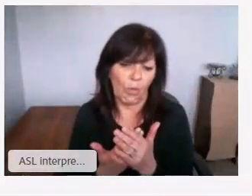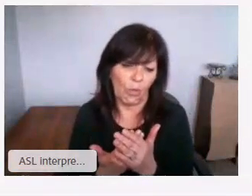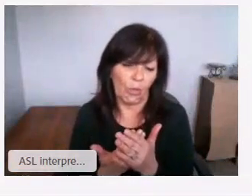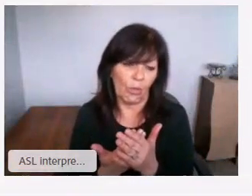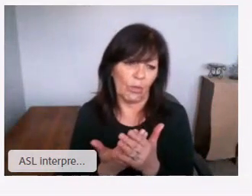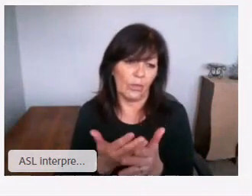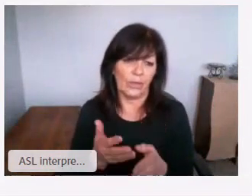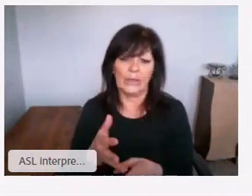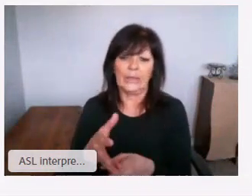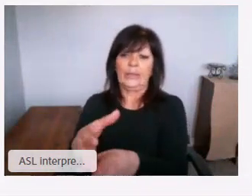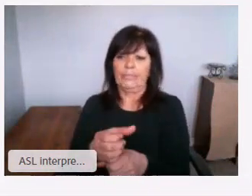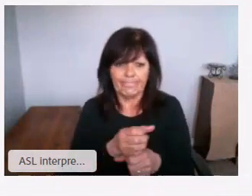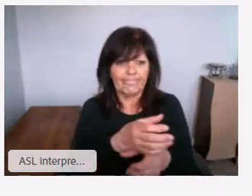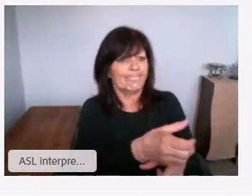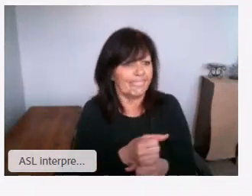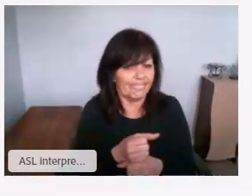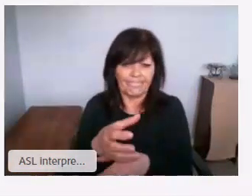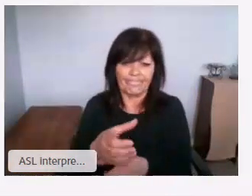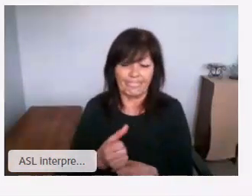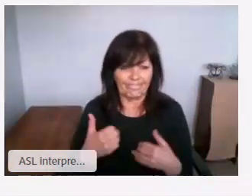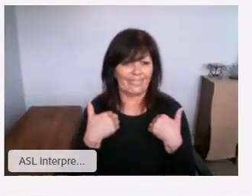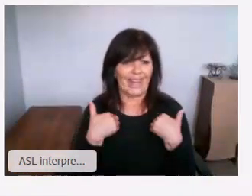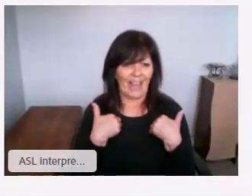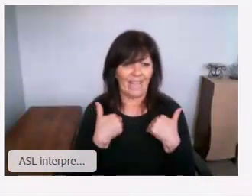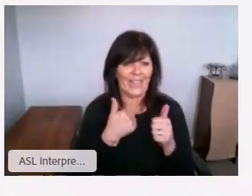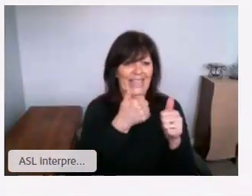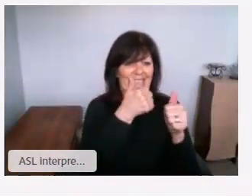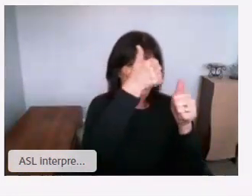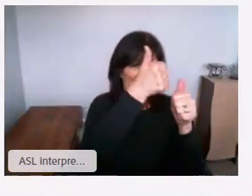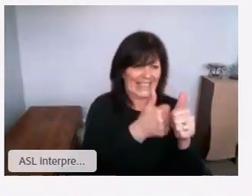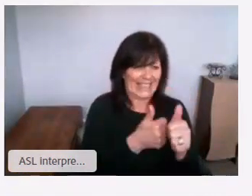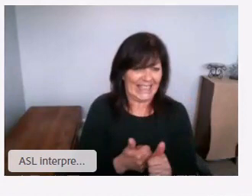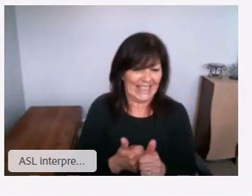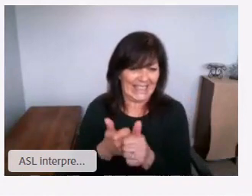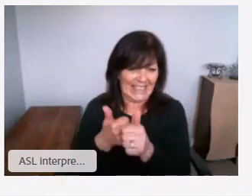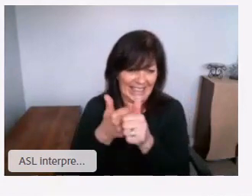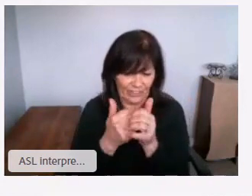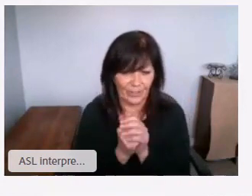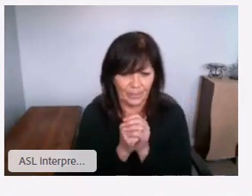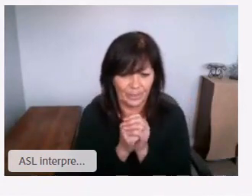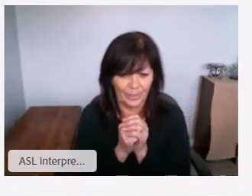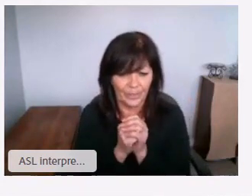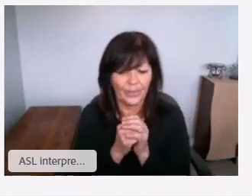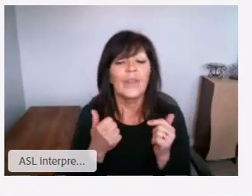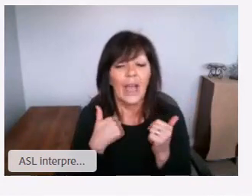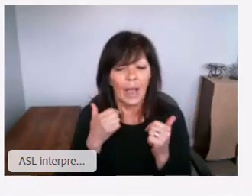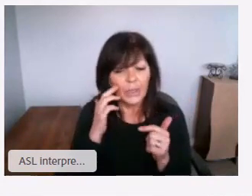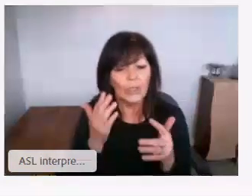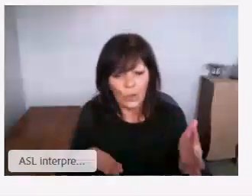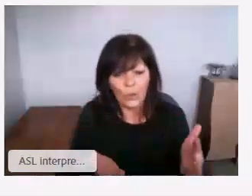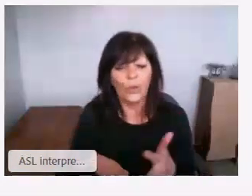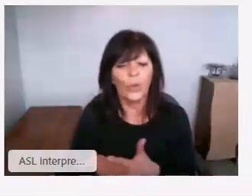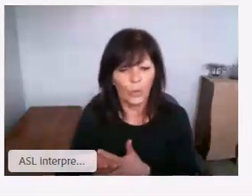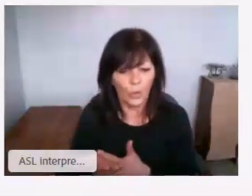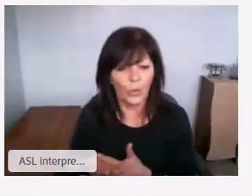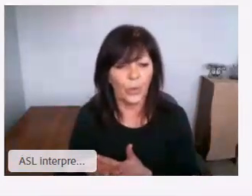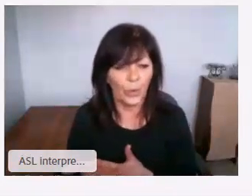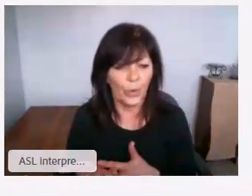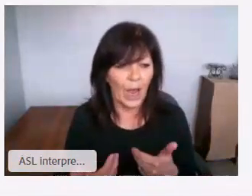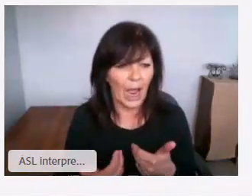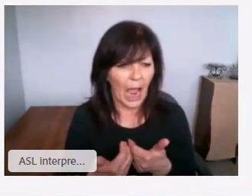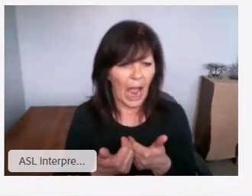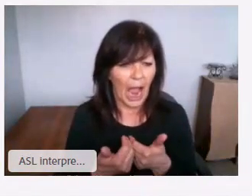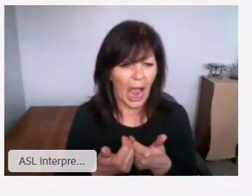procurements and acquisitions have each one of these stages. And so I'm going to go through how, of